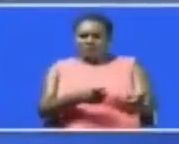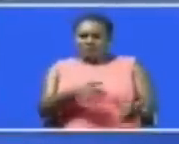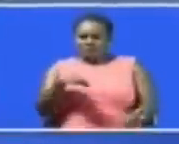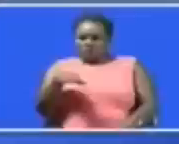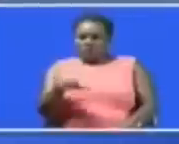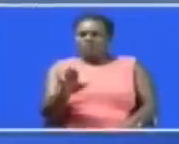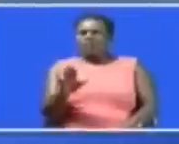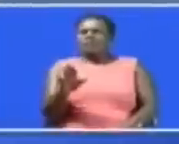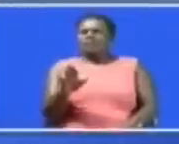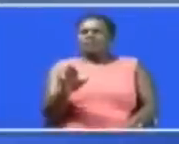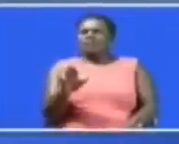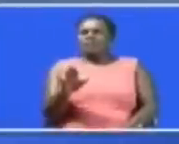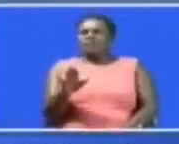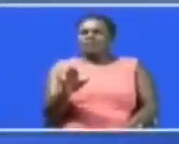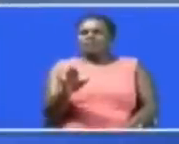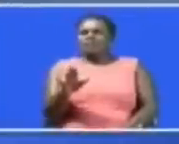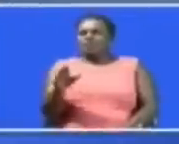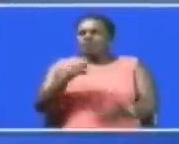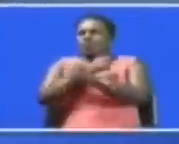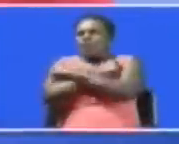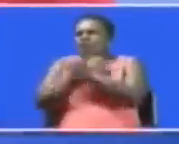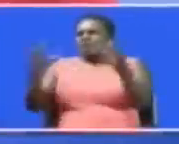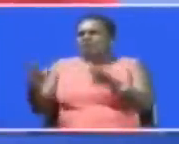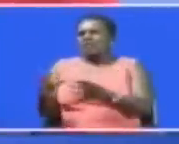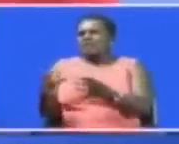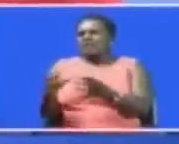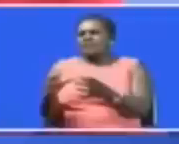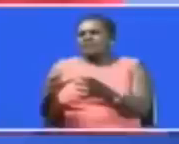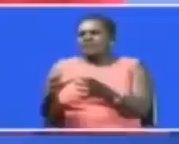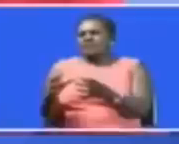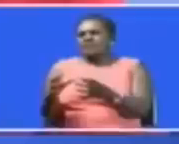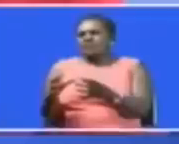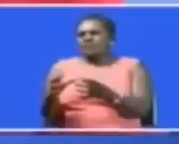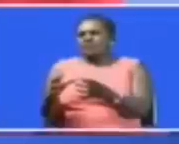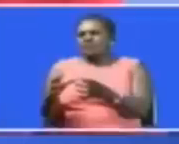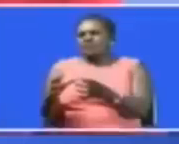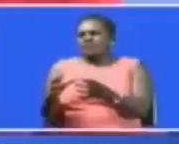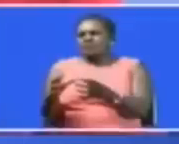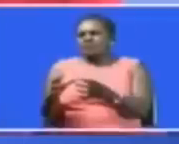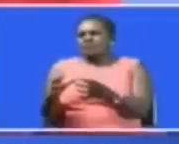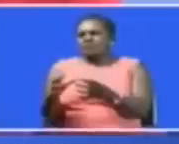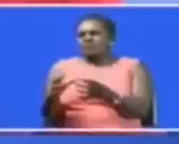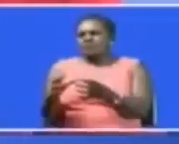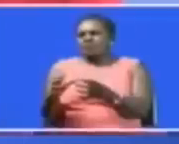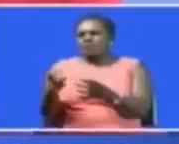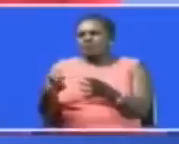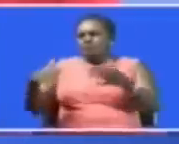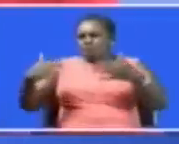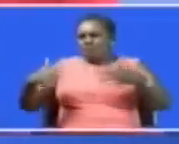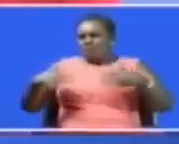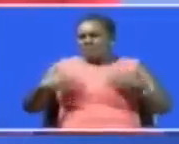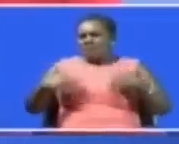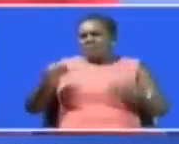of being, you know, bipartisan when it comes to these critical issues that come before you, that you play